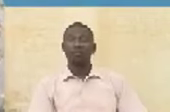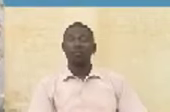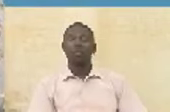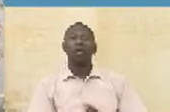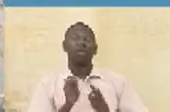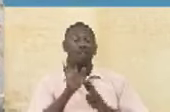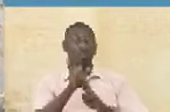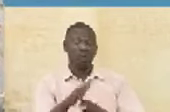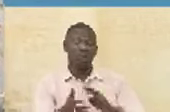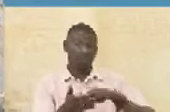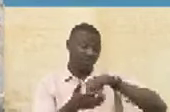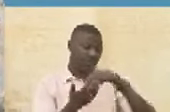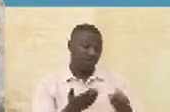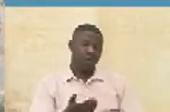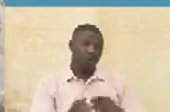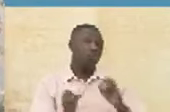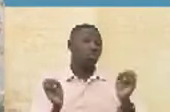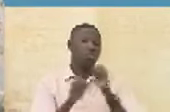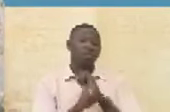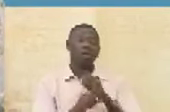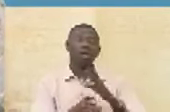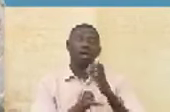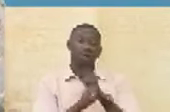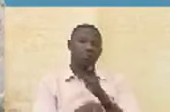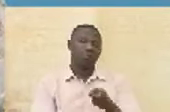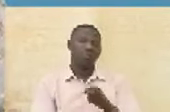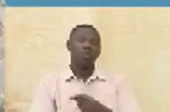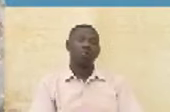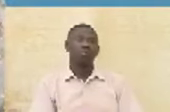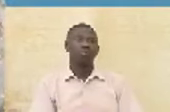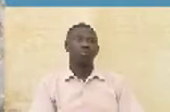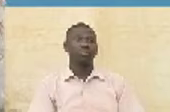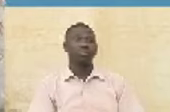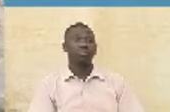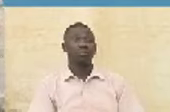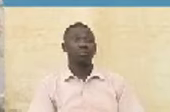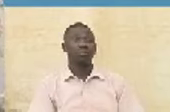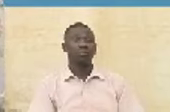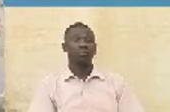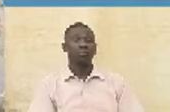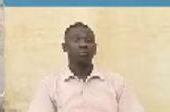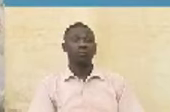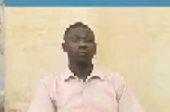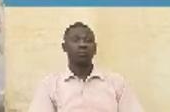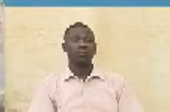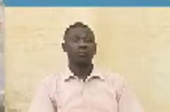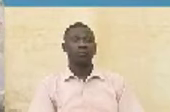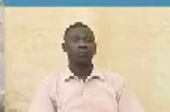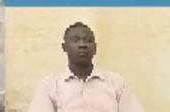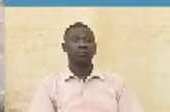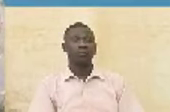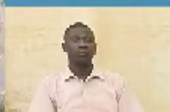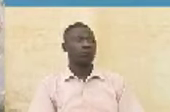If you fall down here, nobody will help you. Ah ngoy wala mndale mam makoi fana ngoy ni mfata.